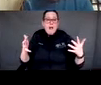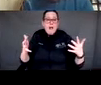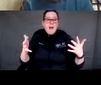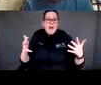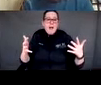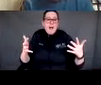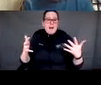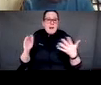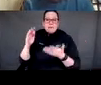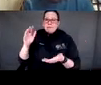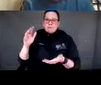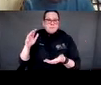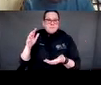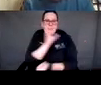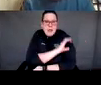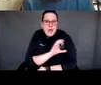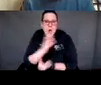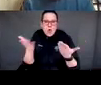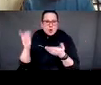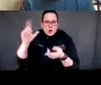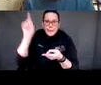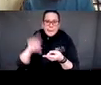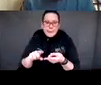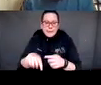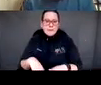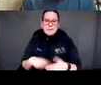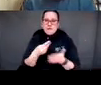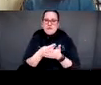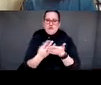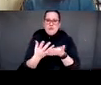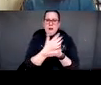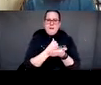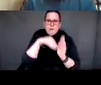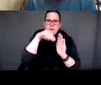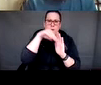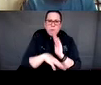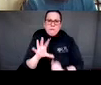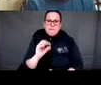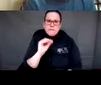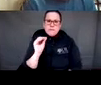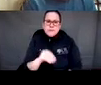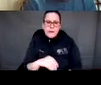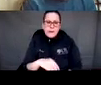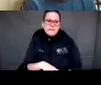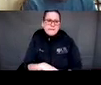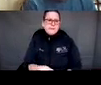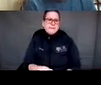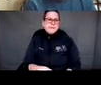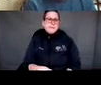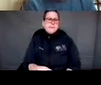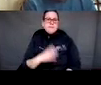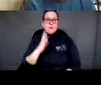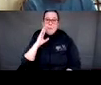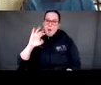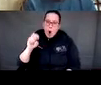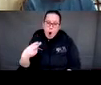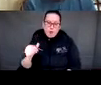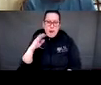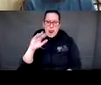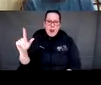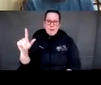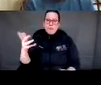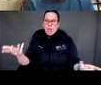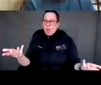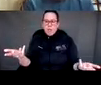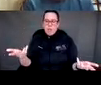clinical services pretty dramatically. Our revenue was down about 50% the last half of March, all of April. Our